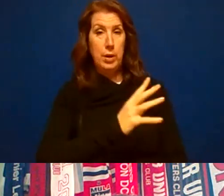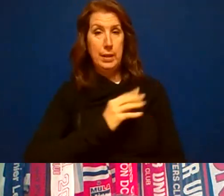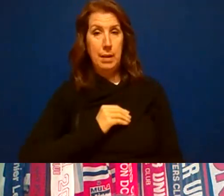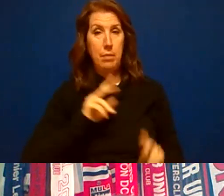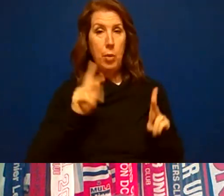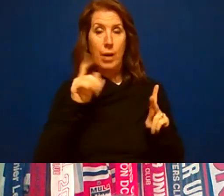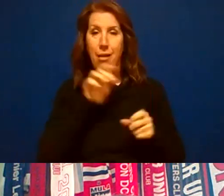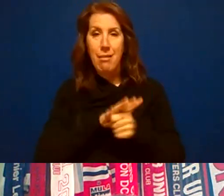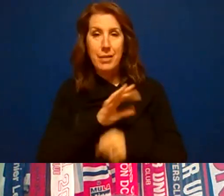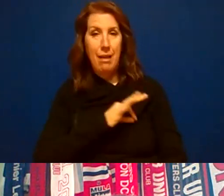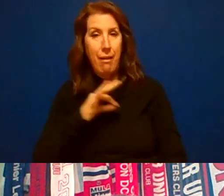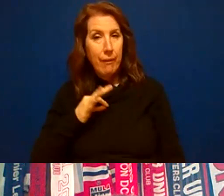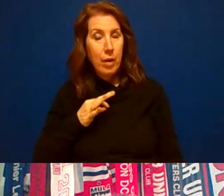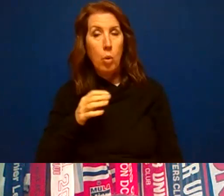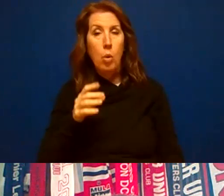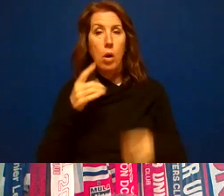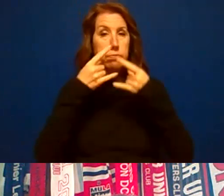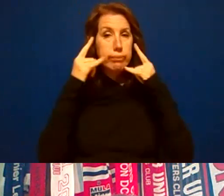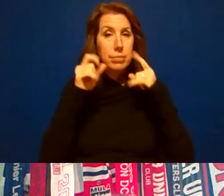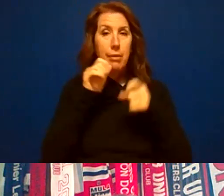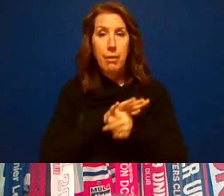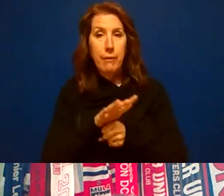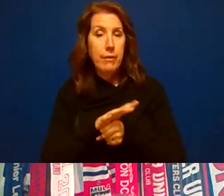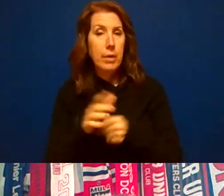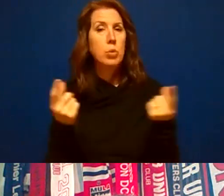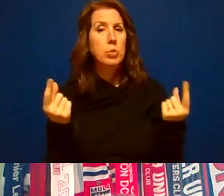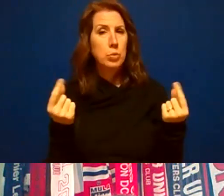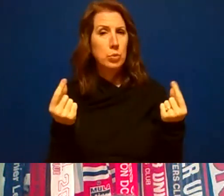cetera, is there a remedy against the state, and what is it?